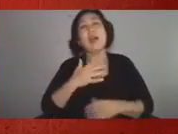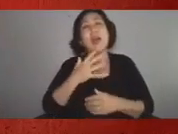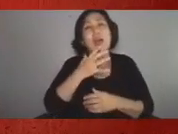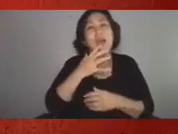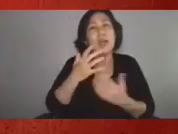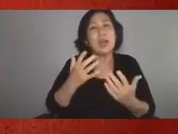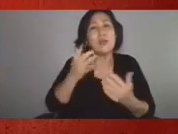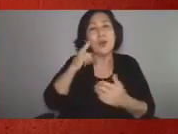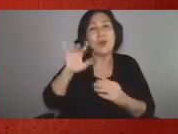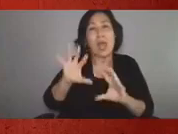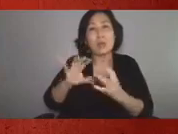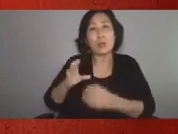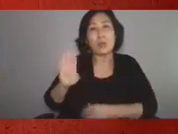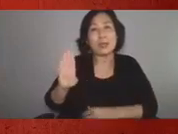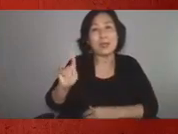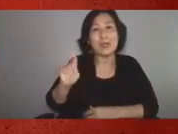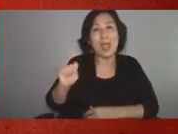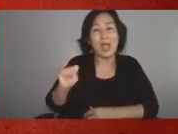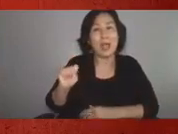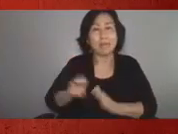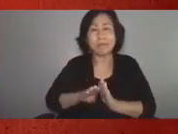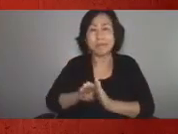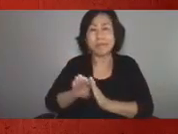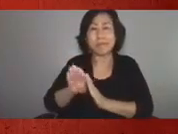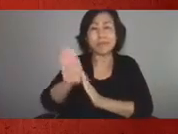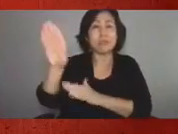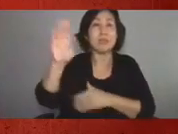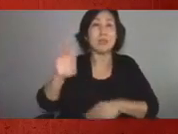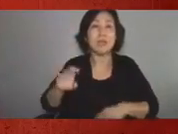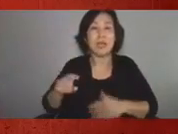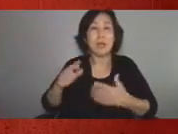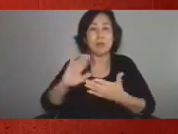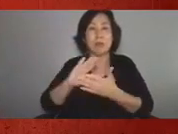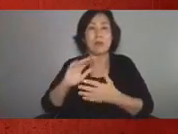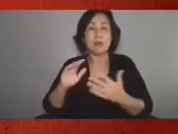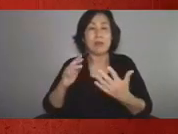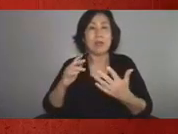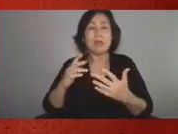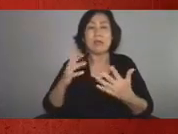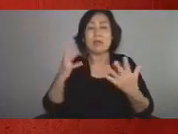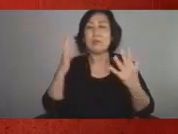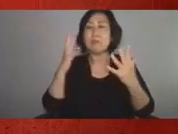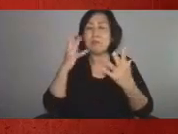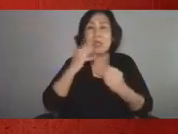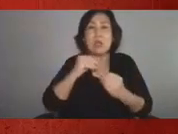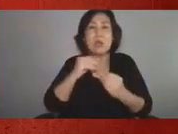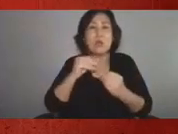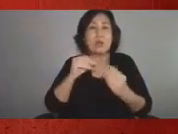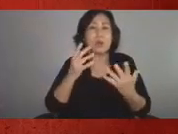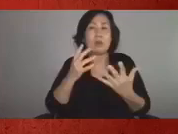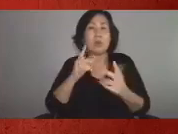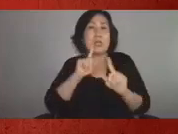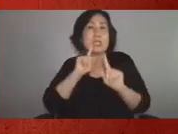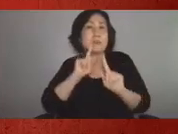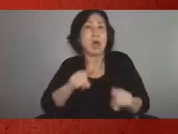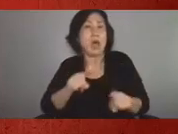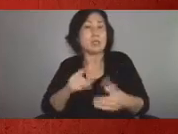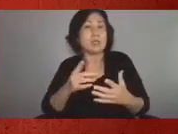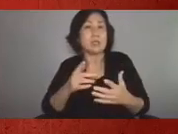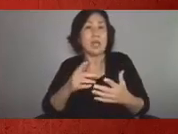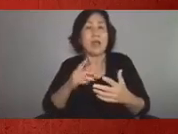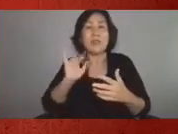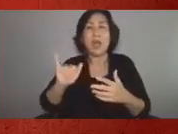for that group to do what they did with Dynamite, and for it to be such a beautiful response to what's happening, and for it to be such an anthem